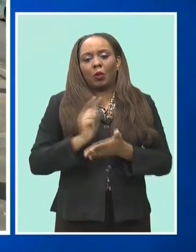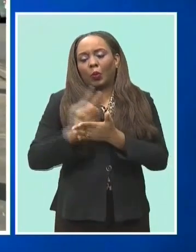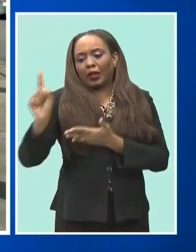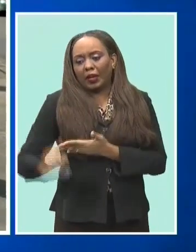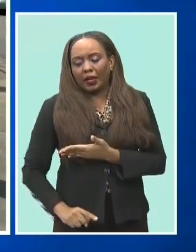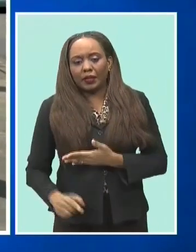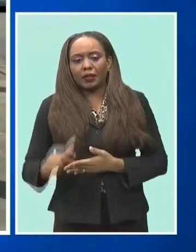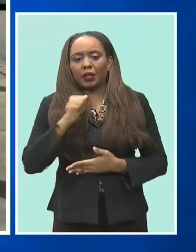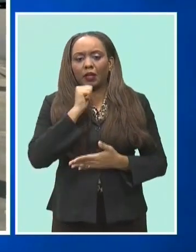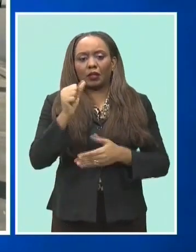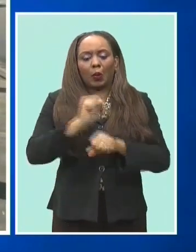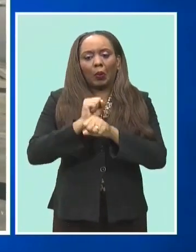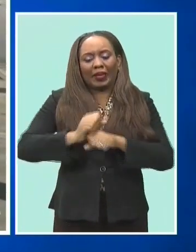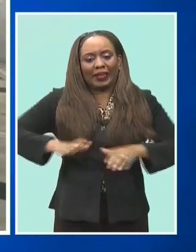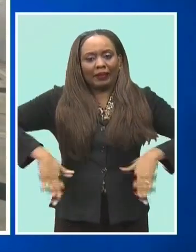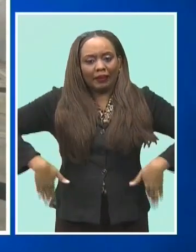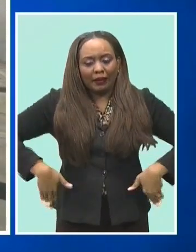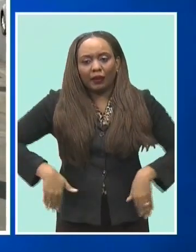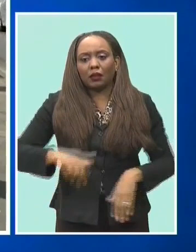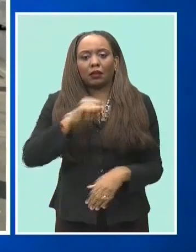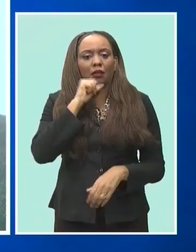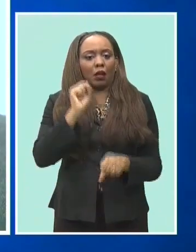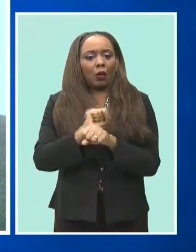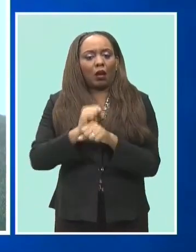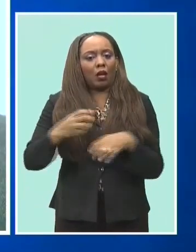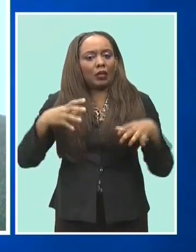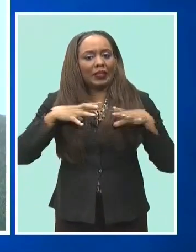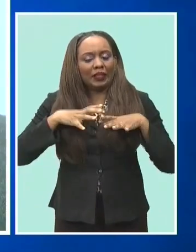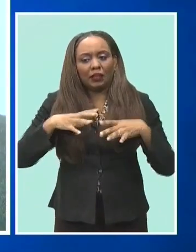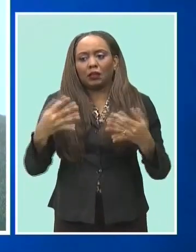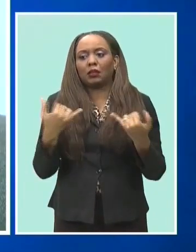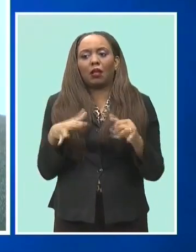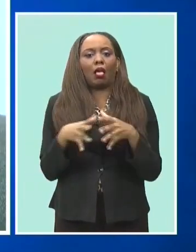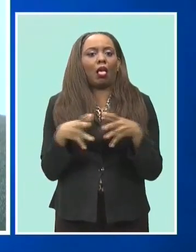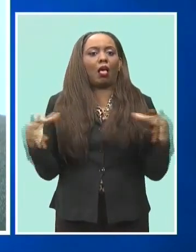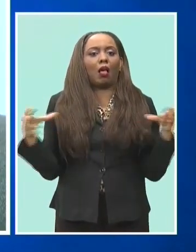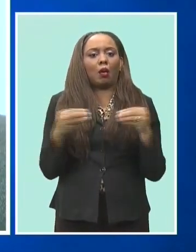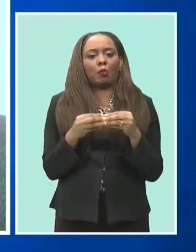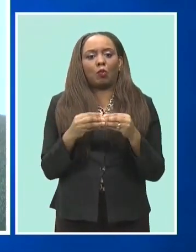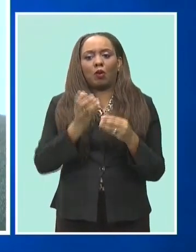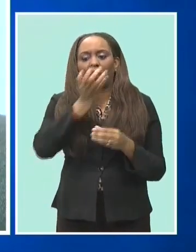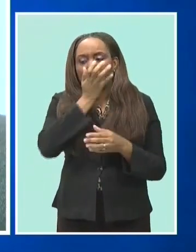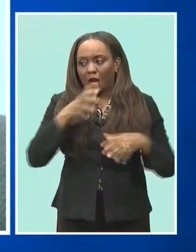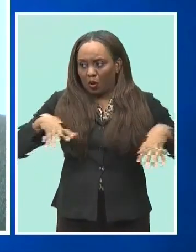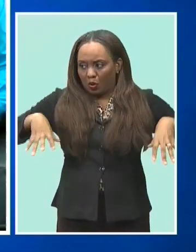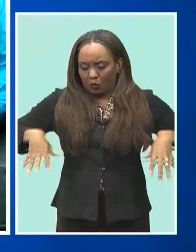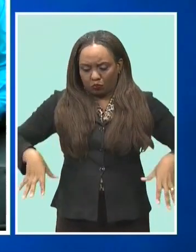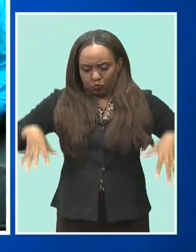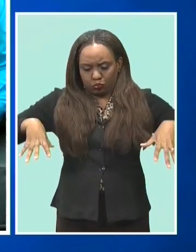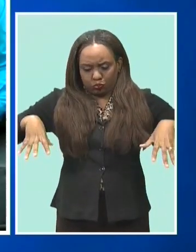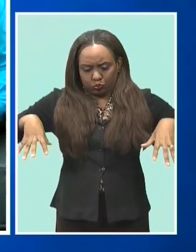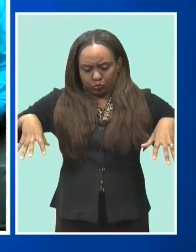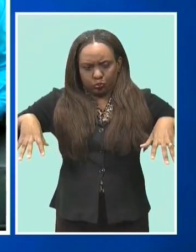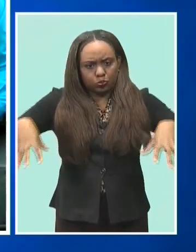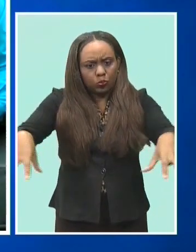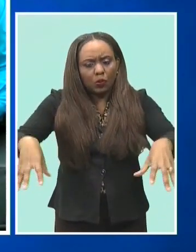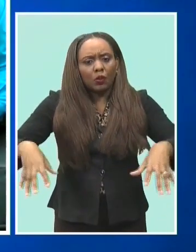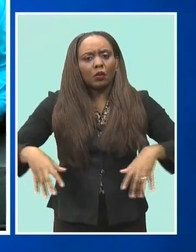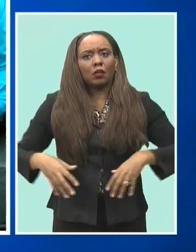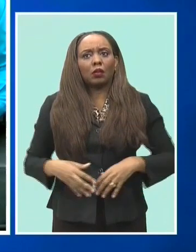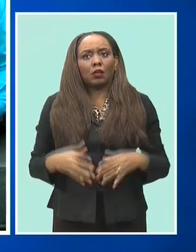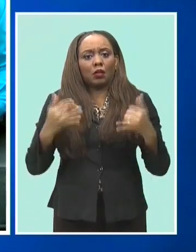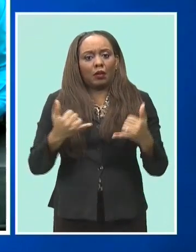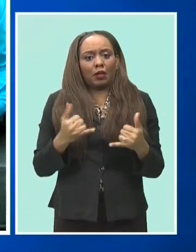weekends, bank holidays, we still have a hemorrhaging going on. The union is